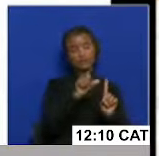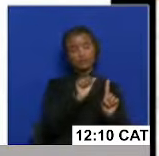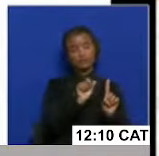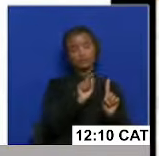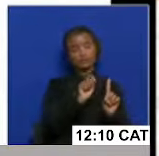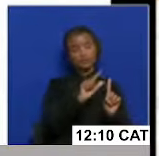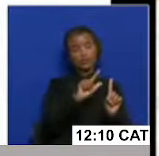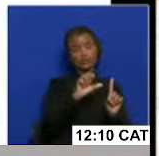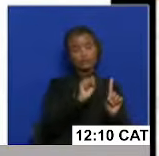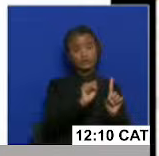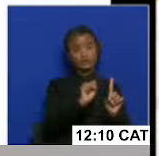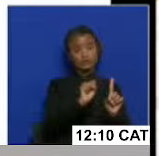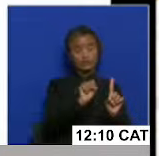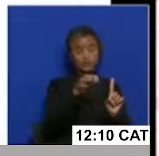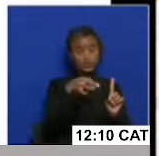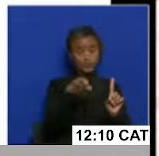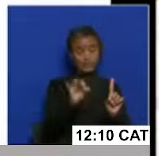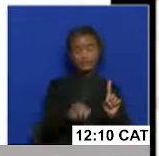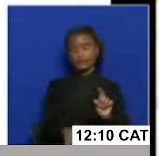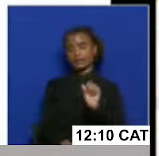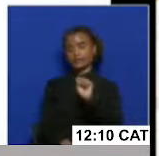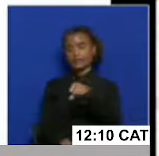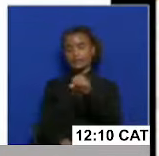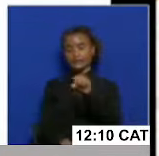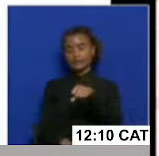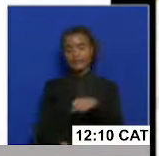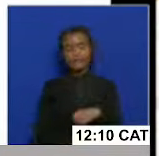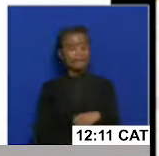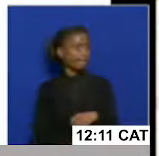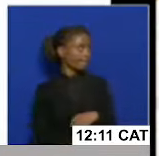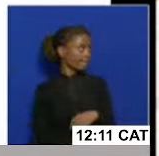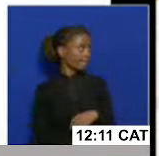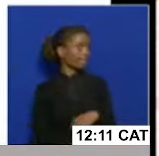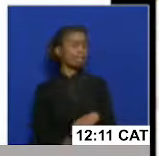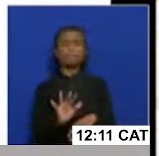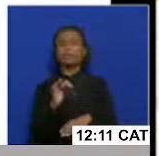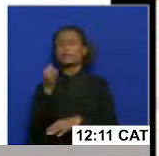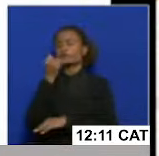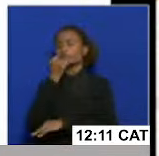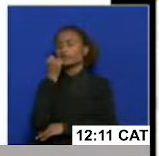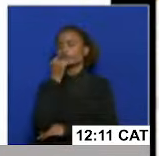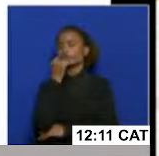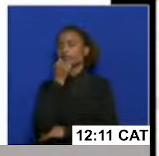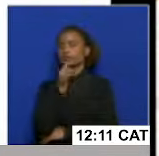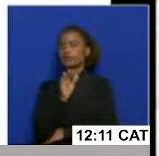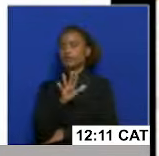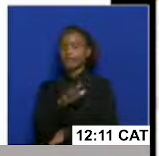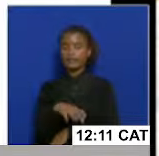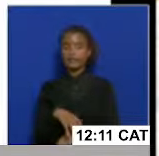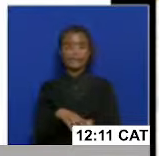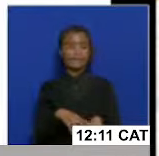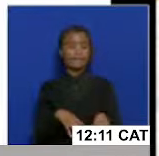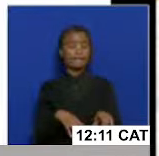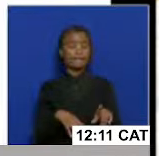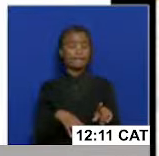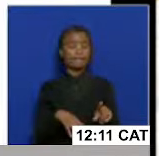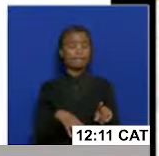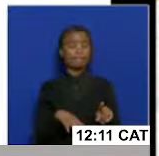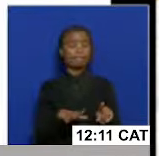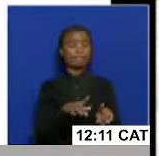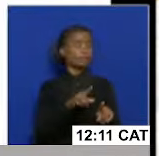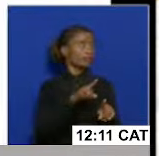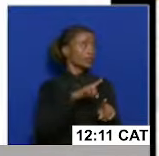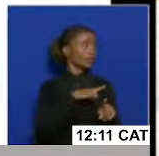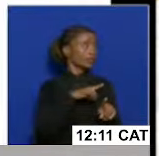Yes, advocate. And then, Sorry, the texts themselves are all white.